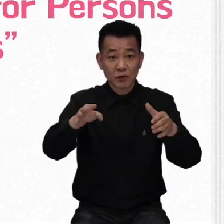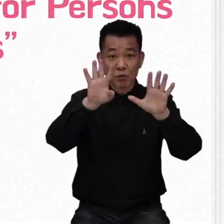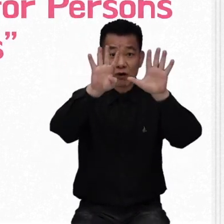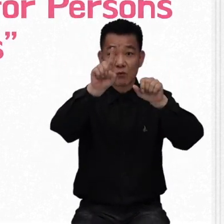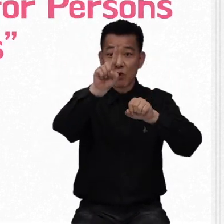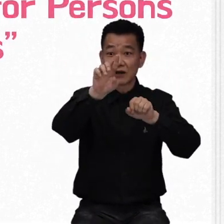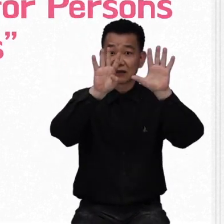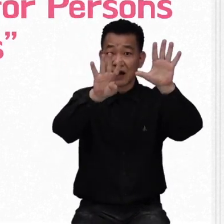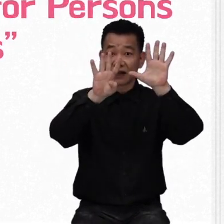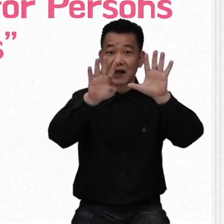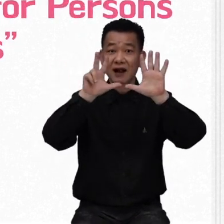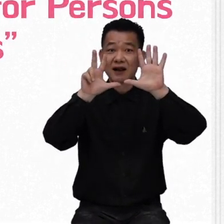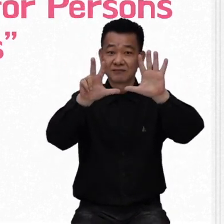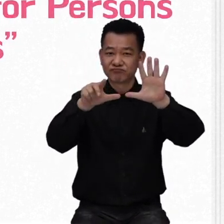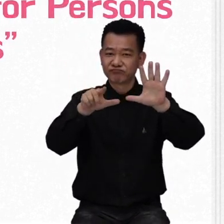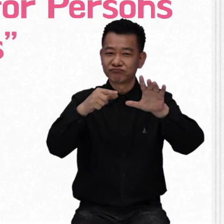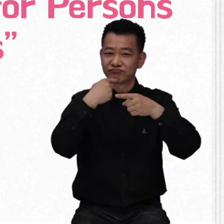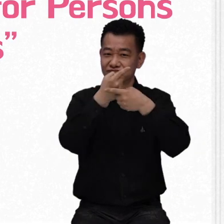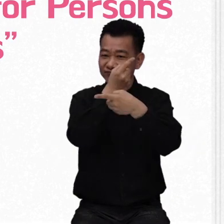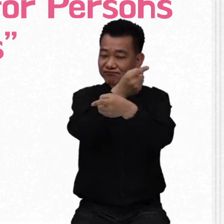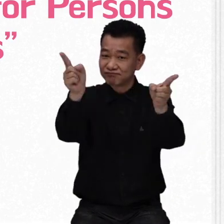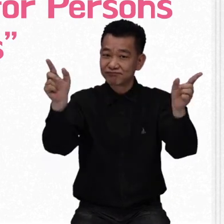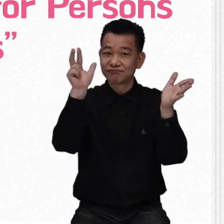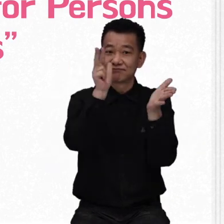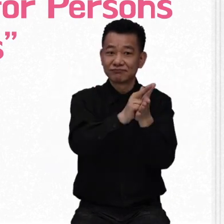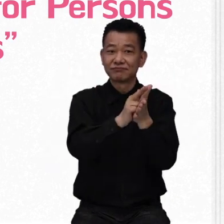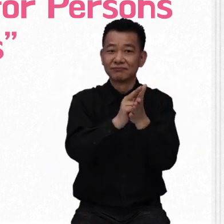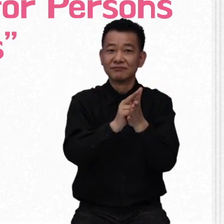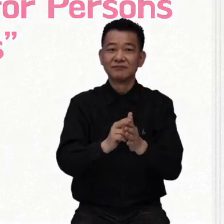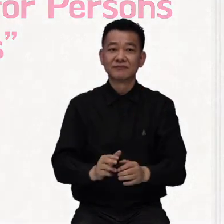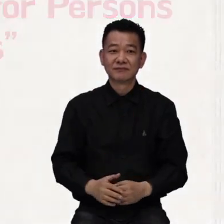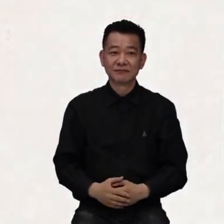Human Rights for Persons with Disabilities was proclaimed.